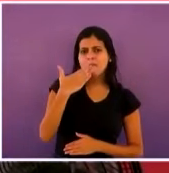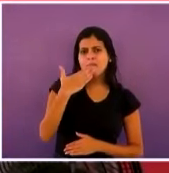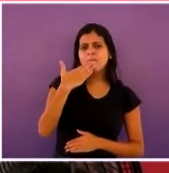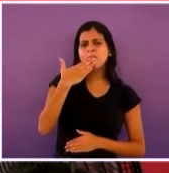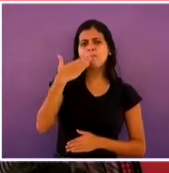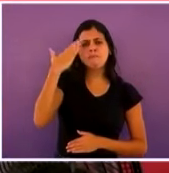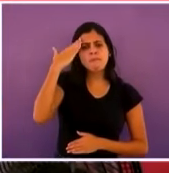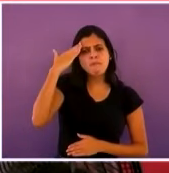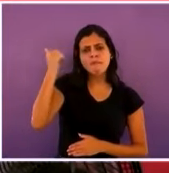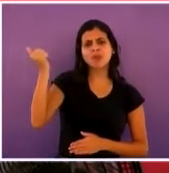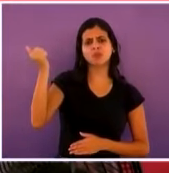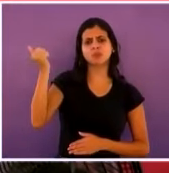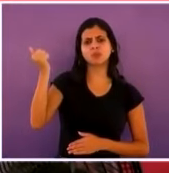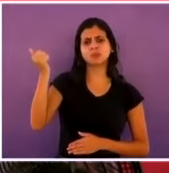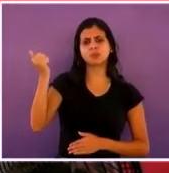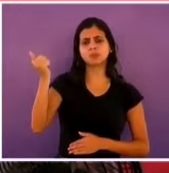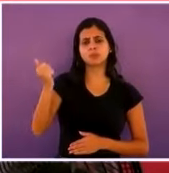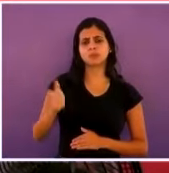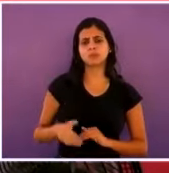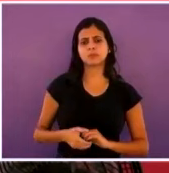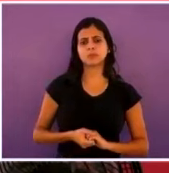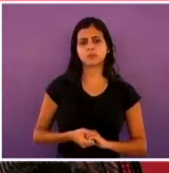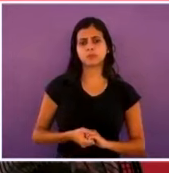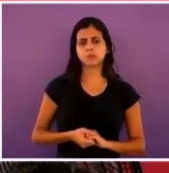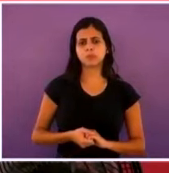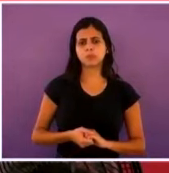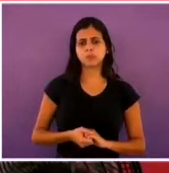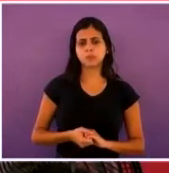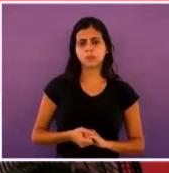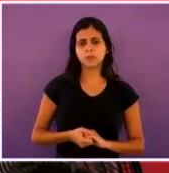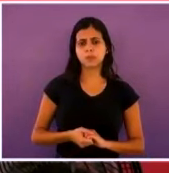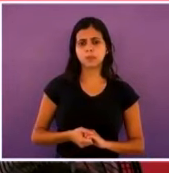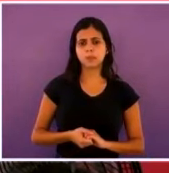mundo. And we're going to look at